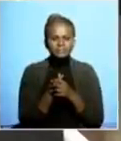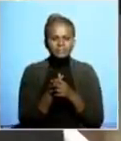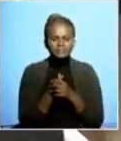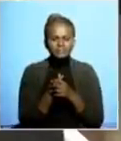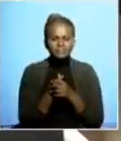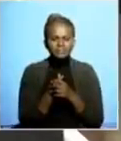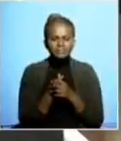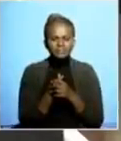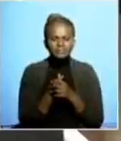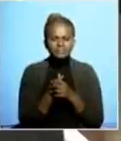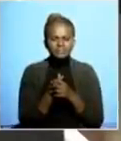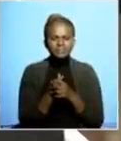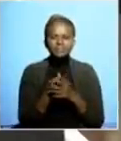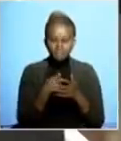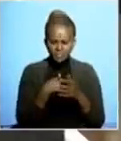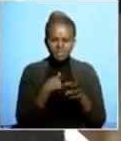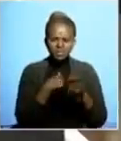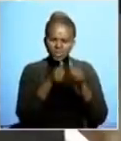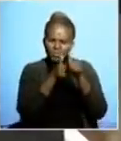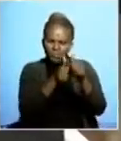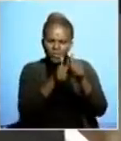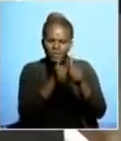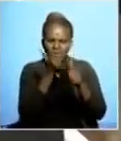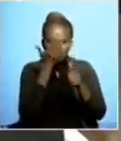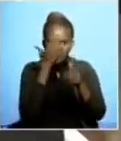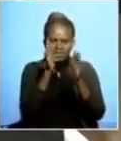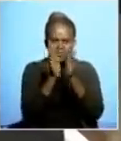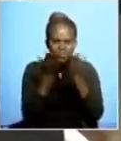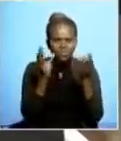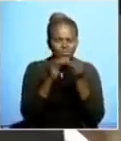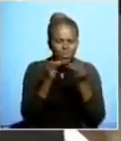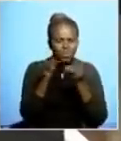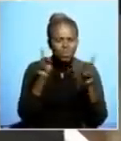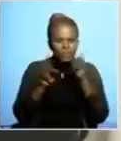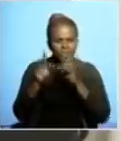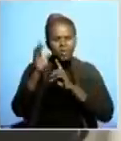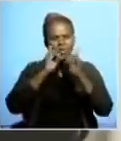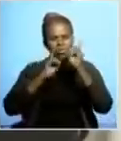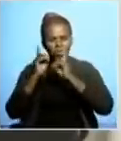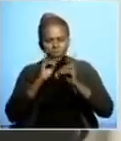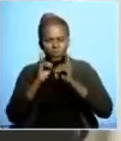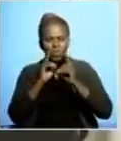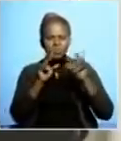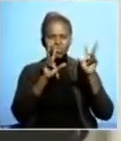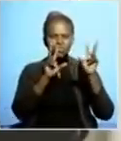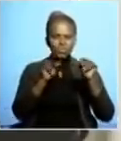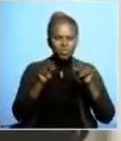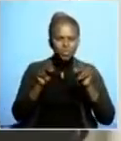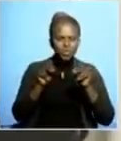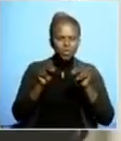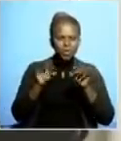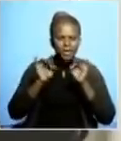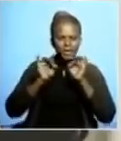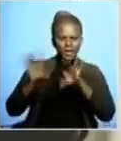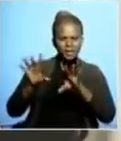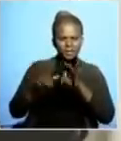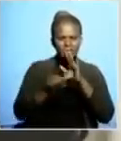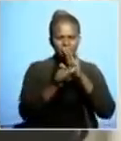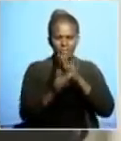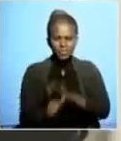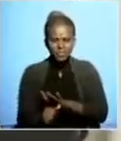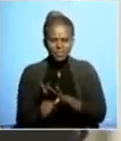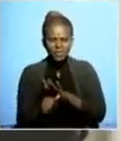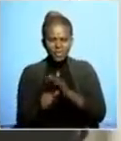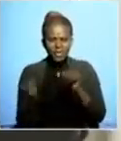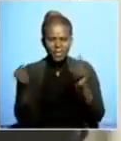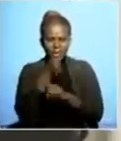I'm following what's going on in social media. People are debating, no, this is ethnic victimization, fight against